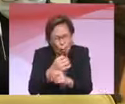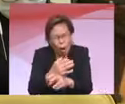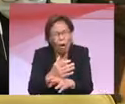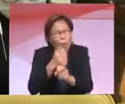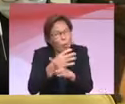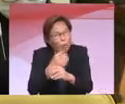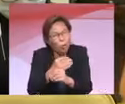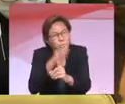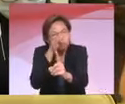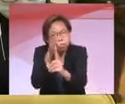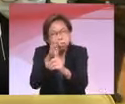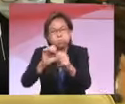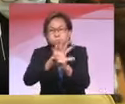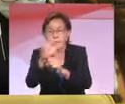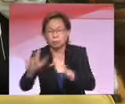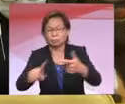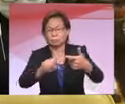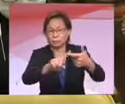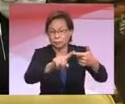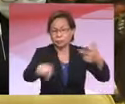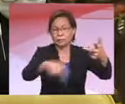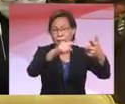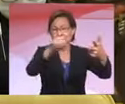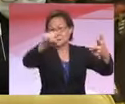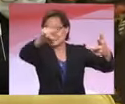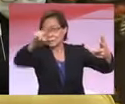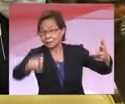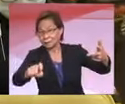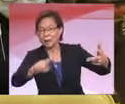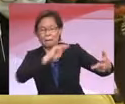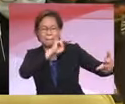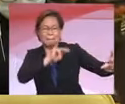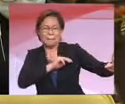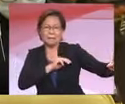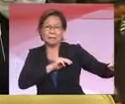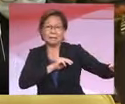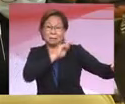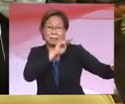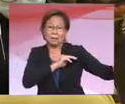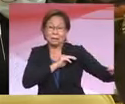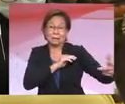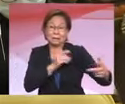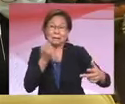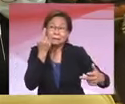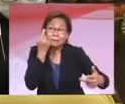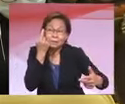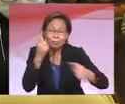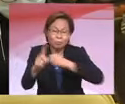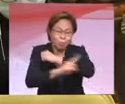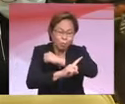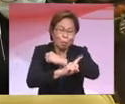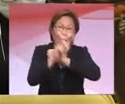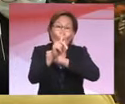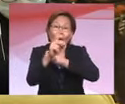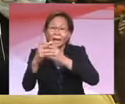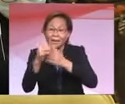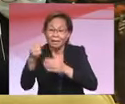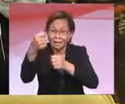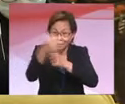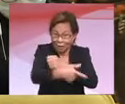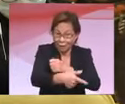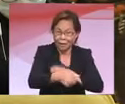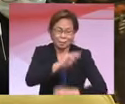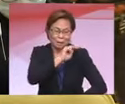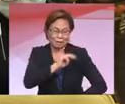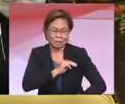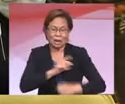pandemic. And the third question, Tan Sri, is on the minister who was recently compounded RM1,000. So the ministry